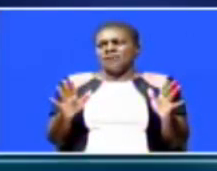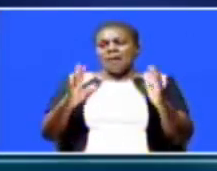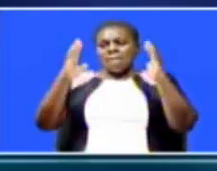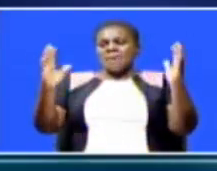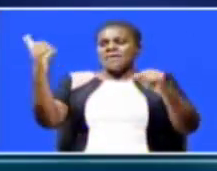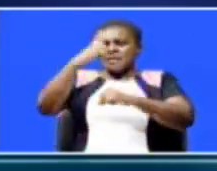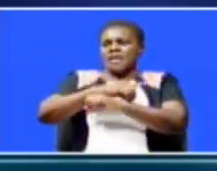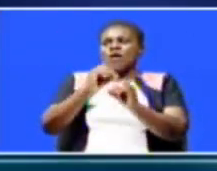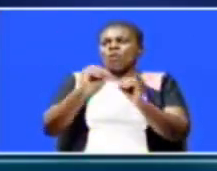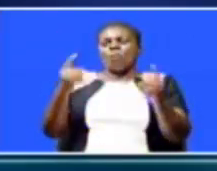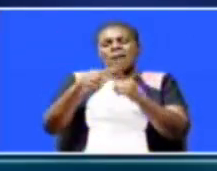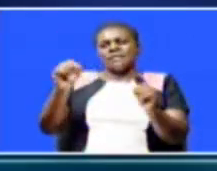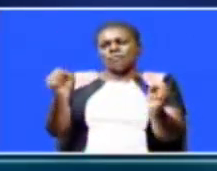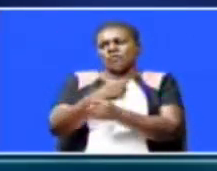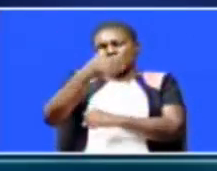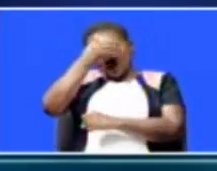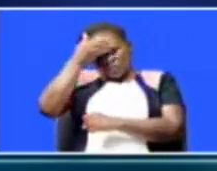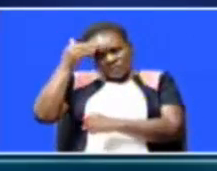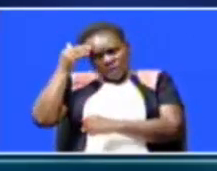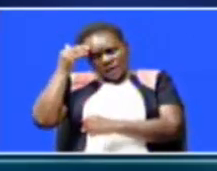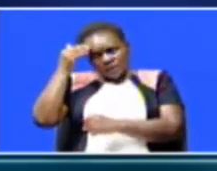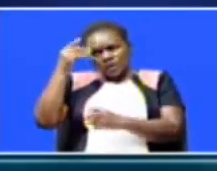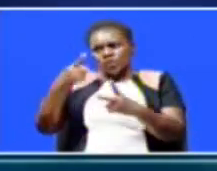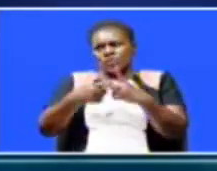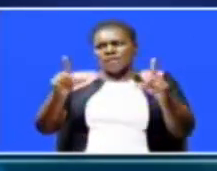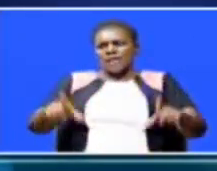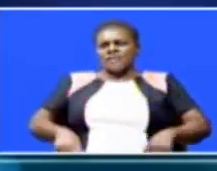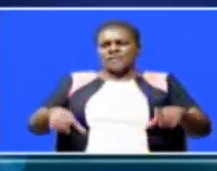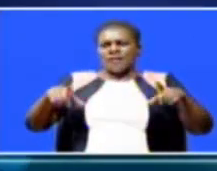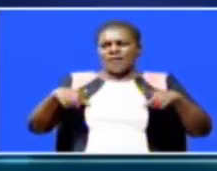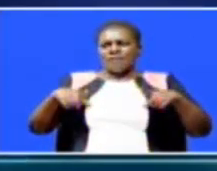but it is an unforgettable way to begin their marriage life in this lockdown. And as